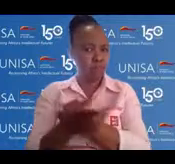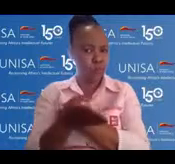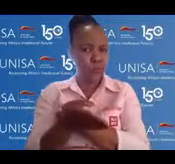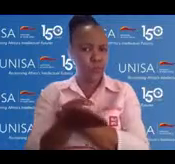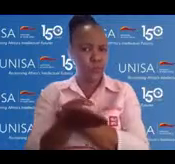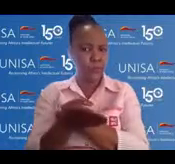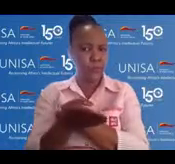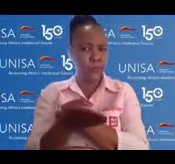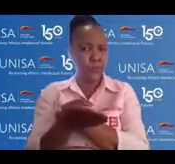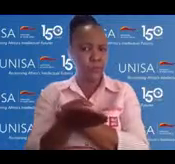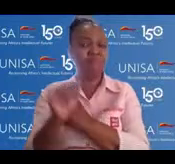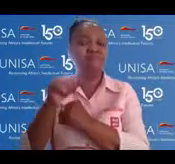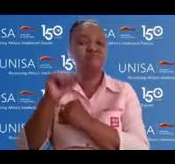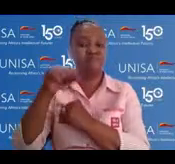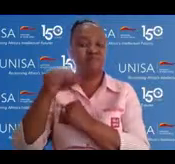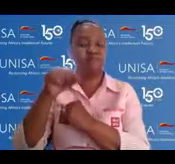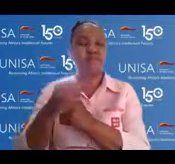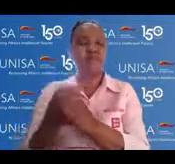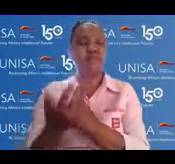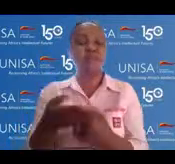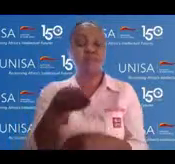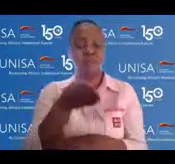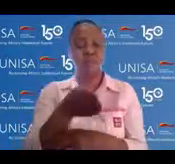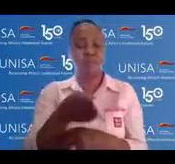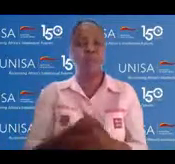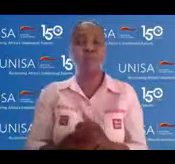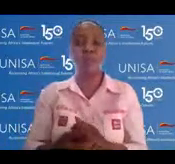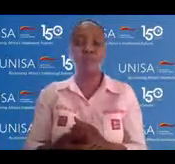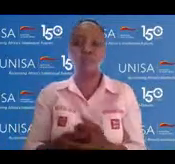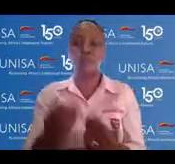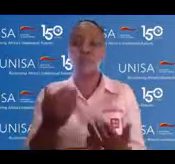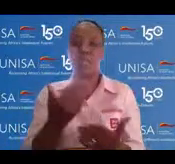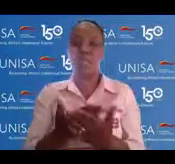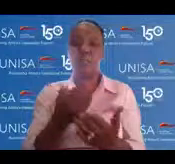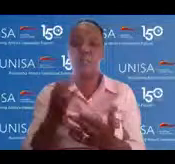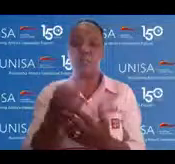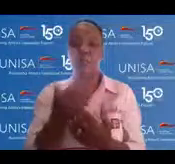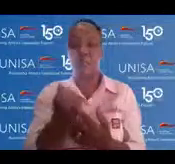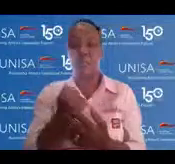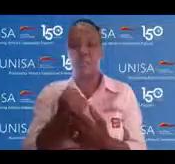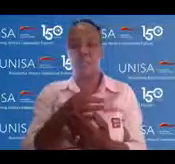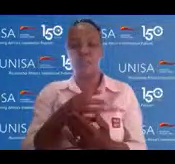sir. Yes. Okay. Yeah. Can you take them through the devices? Then I will come back